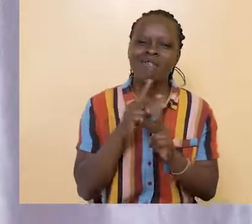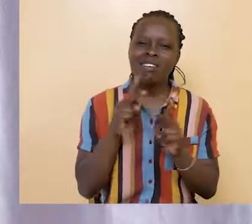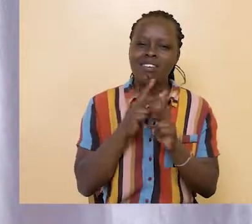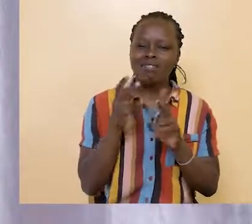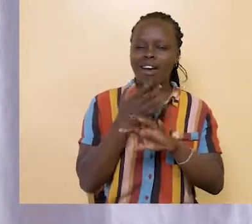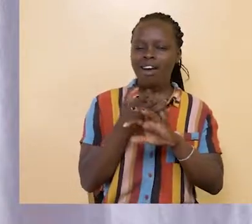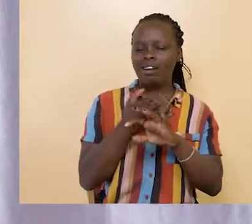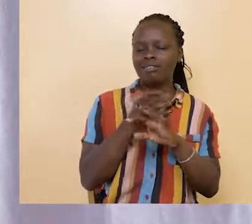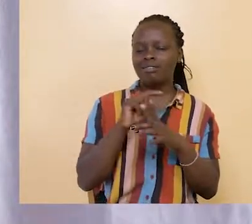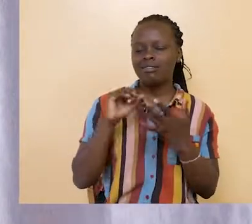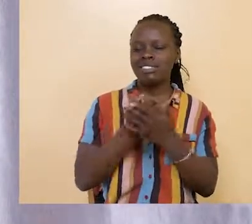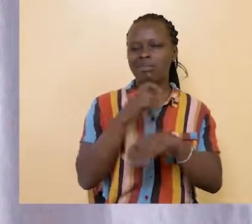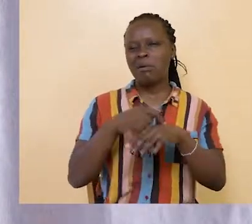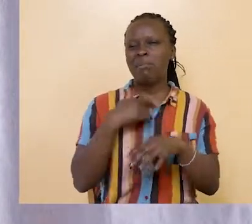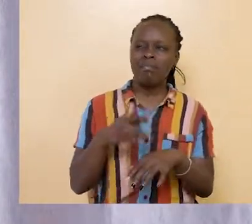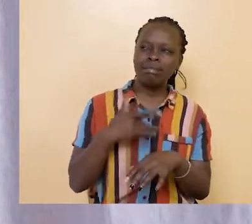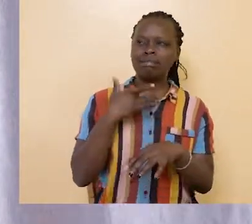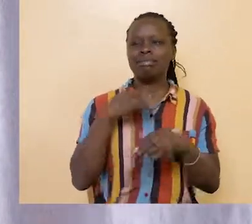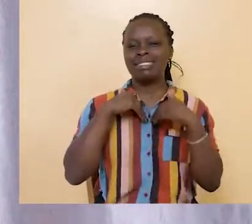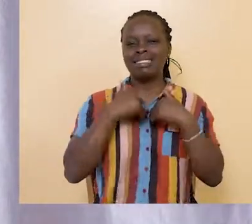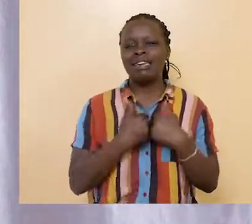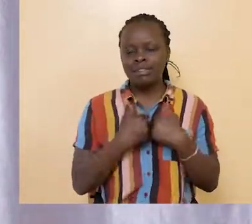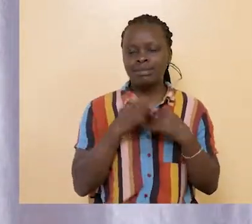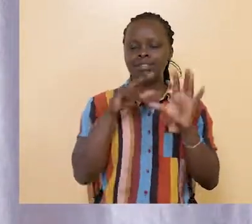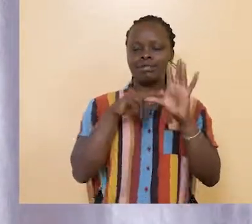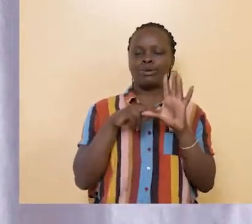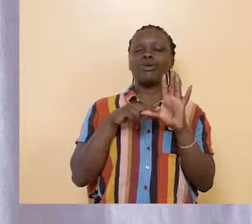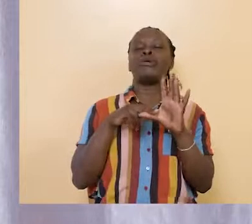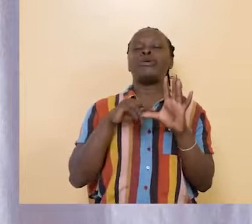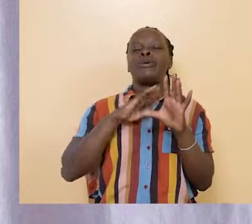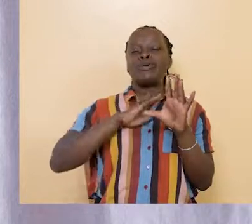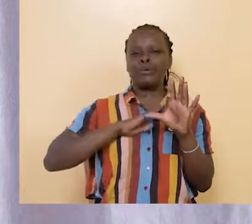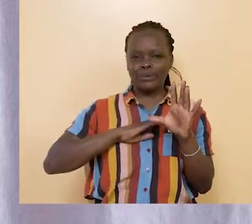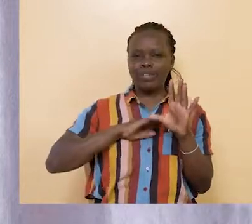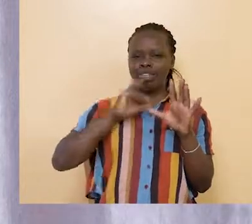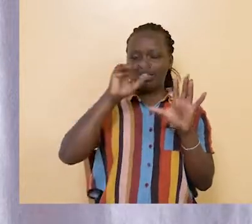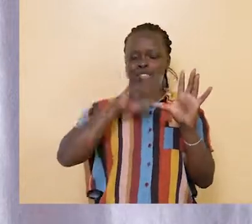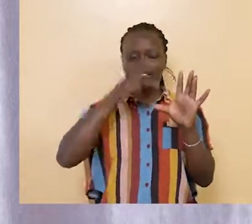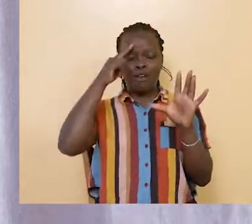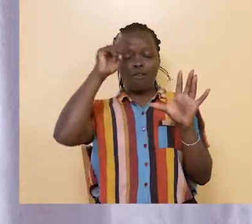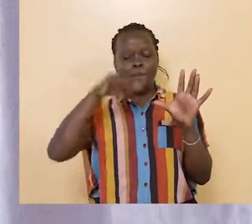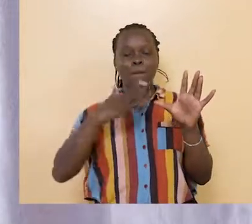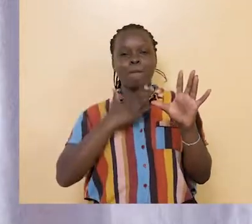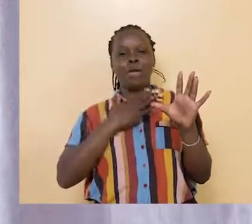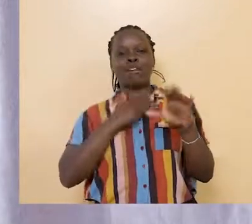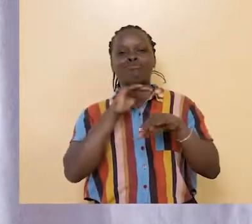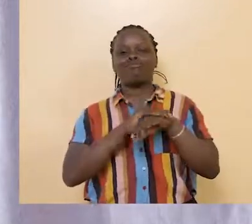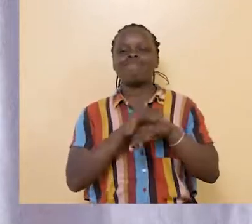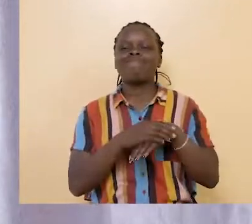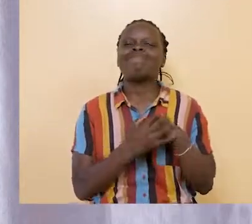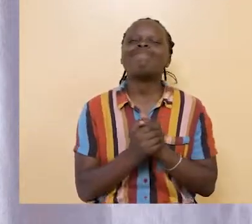to me. So every once in a while, I find myself being short of breath and whatnot. So this is for my good as well as yours.